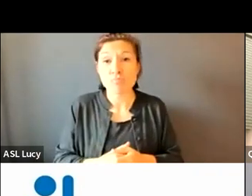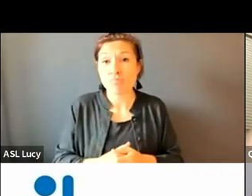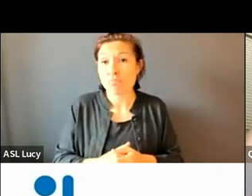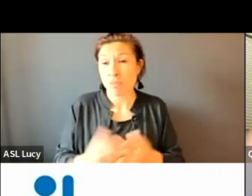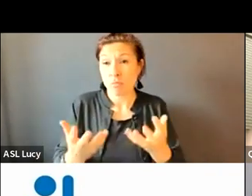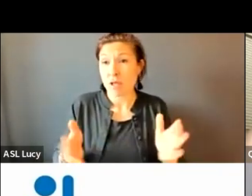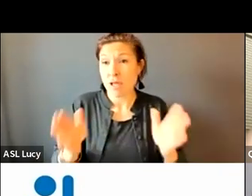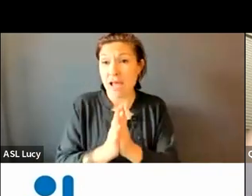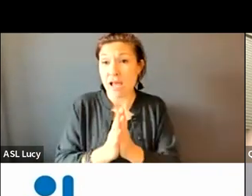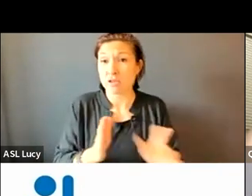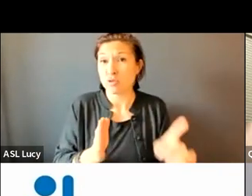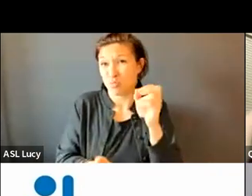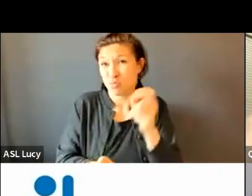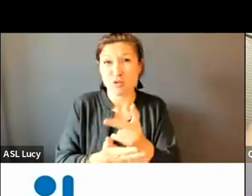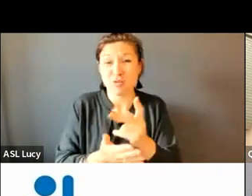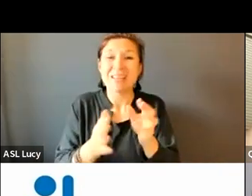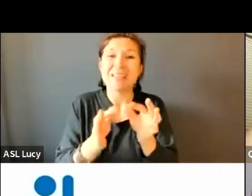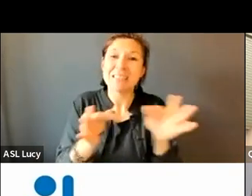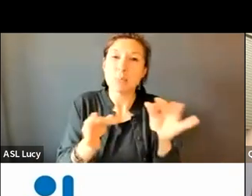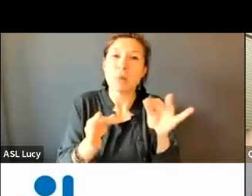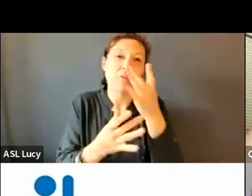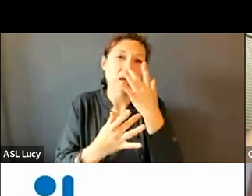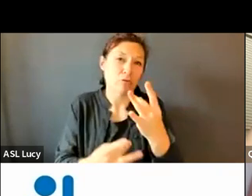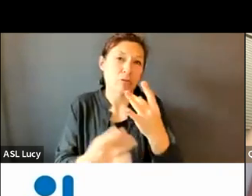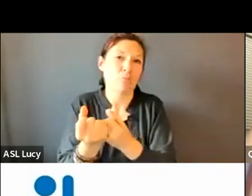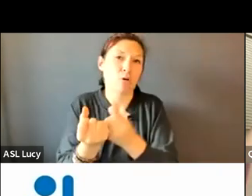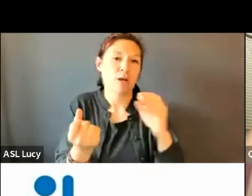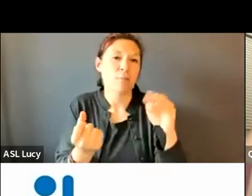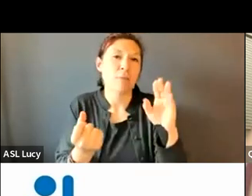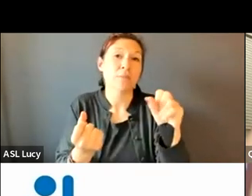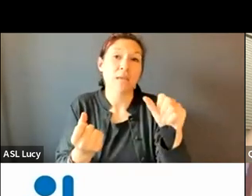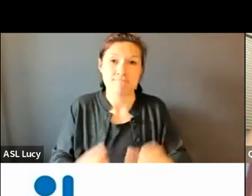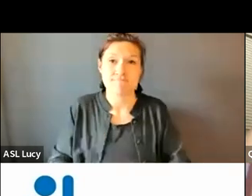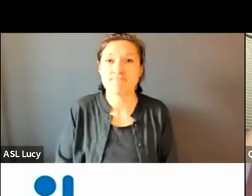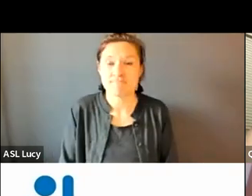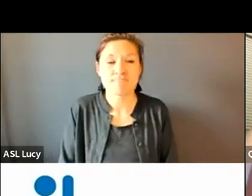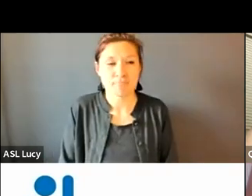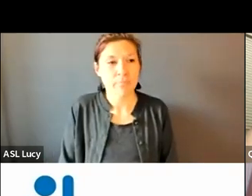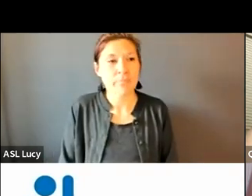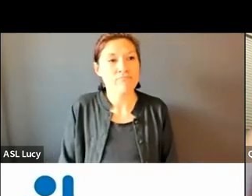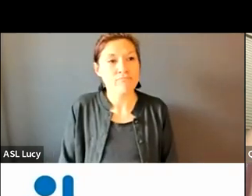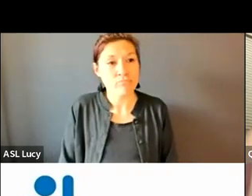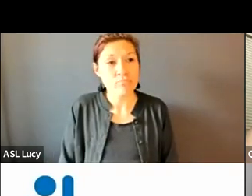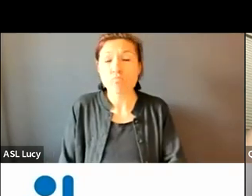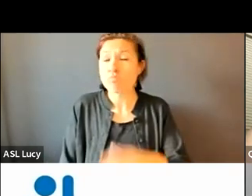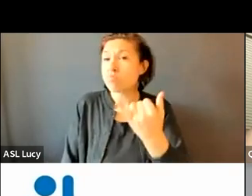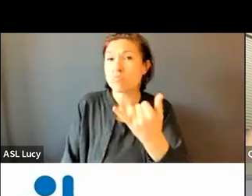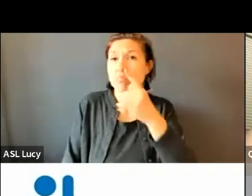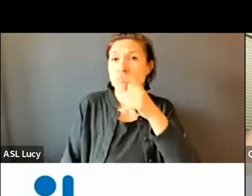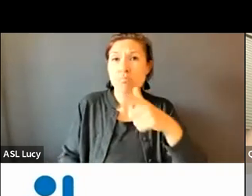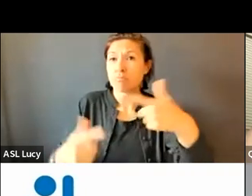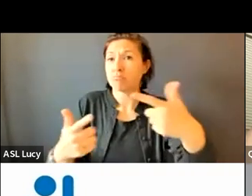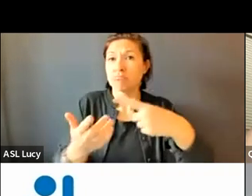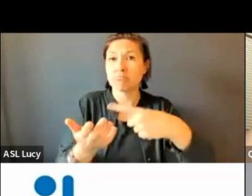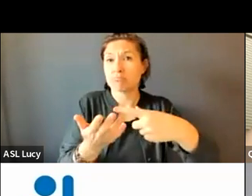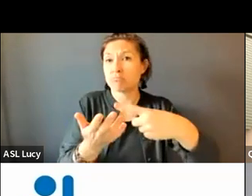your approval and support with the vote for the msba projects thank you I'll now open it up to the committee for